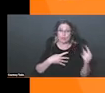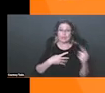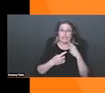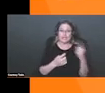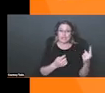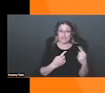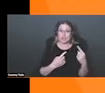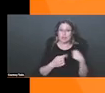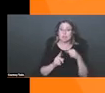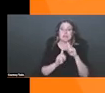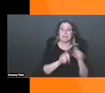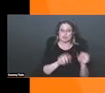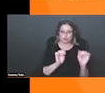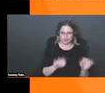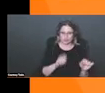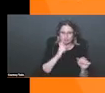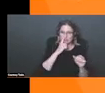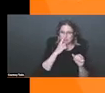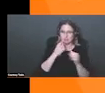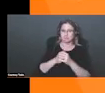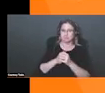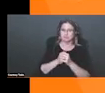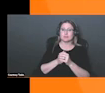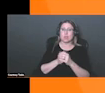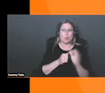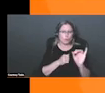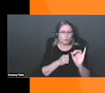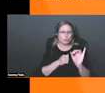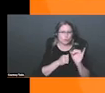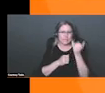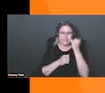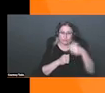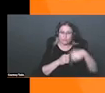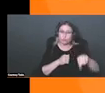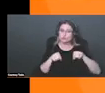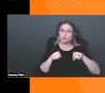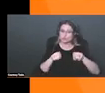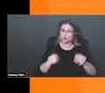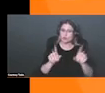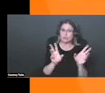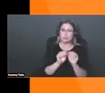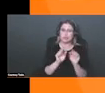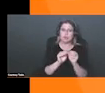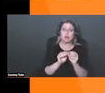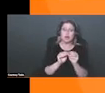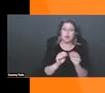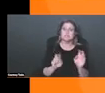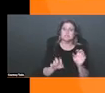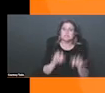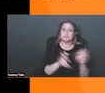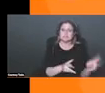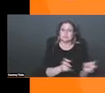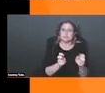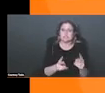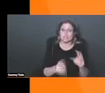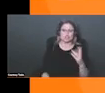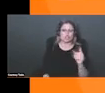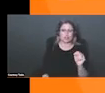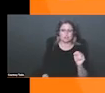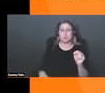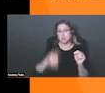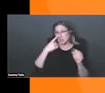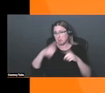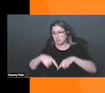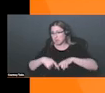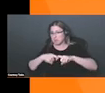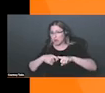end if people want to. And by the way, if people have questions throughout, please pop them in the chat line. I don't mind pausing